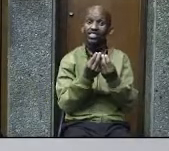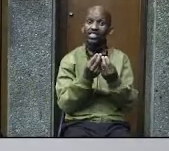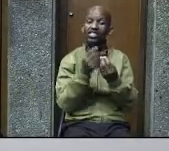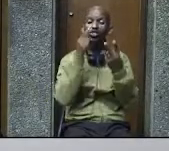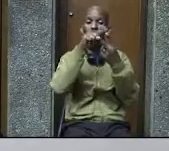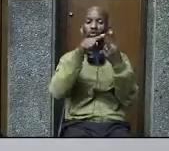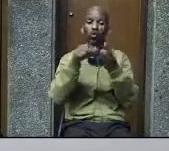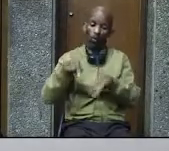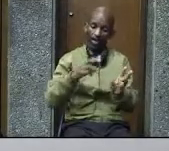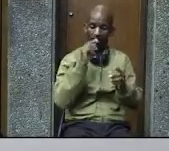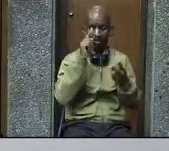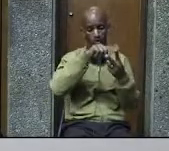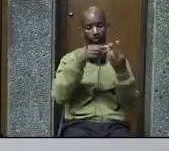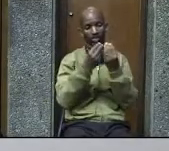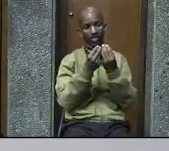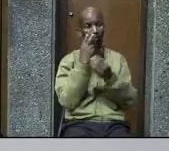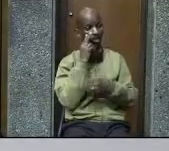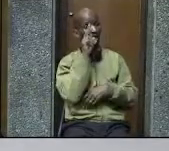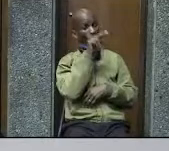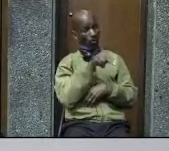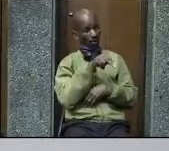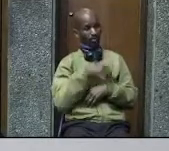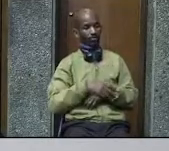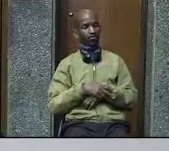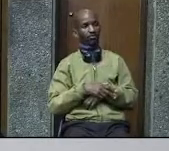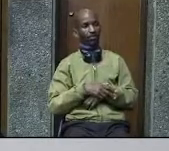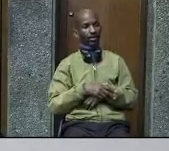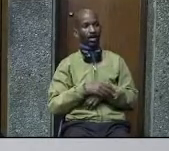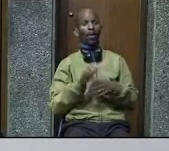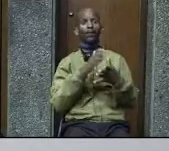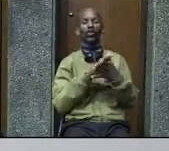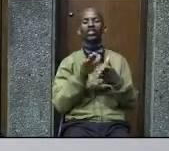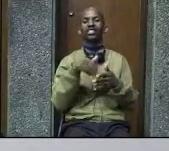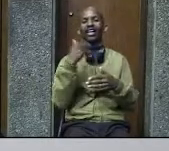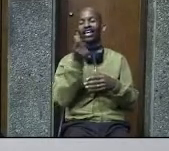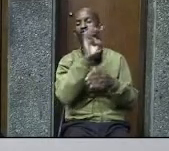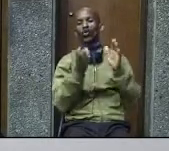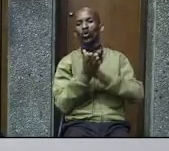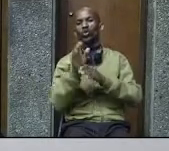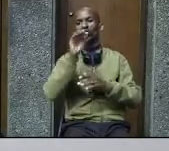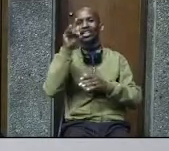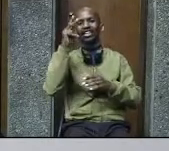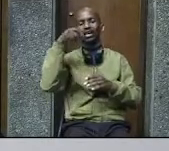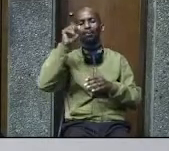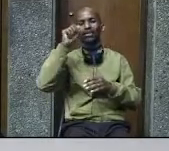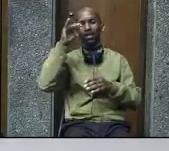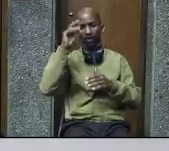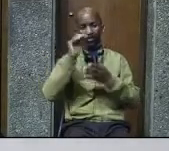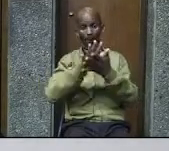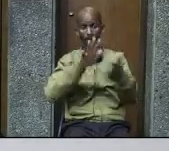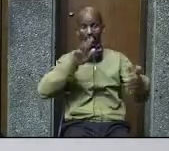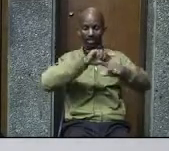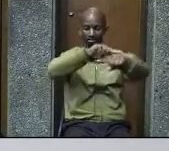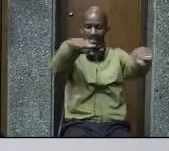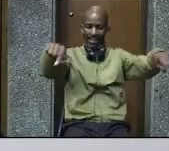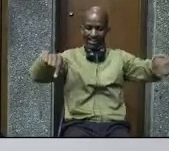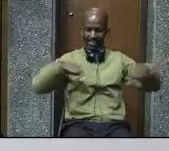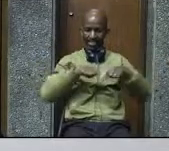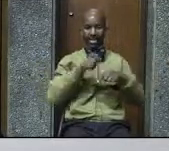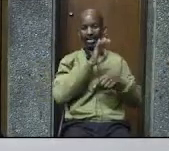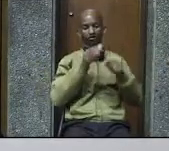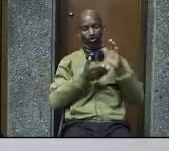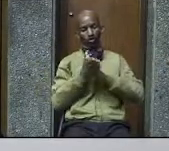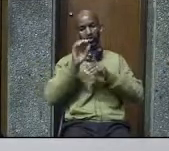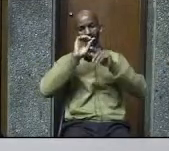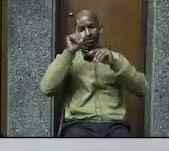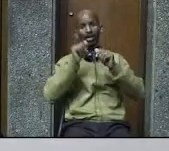Don't look it in one way. We must look it as it is. Because there are, if you go to Cliptown has a big stance. Imagine if Utswako